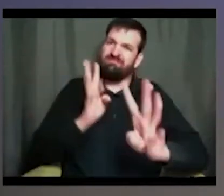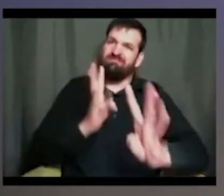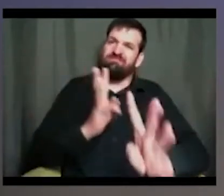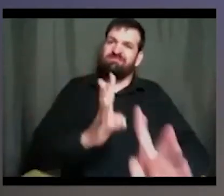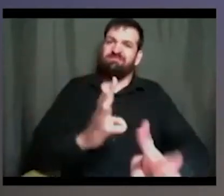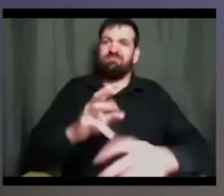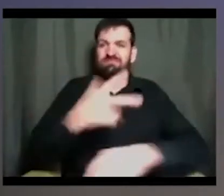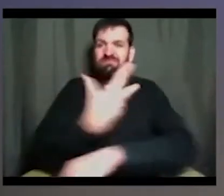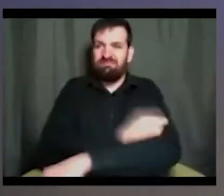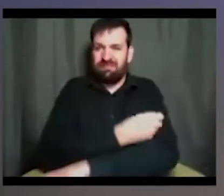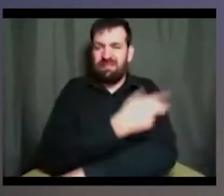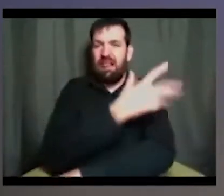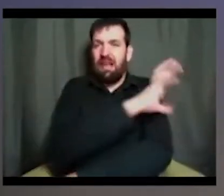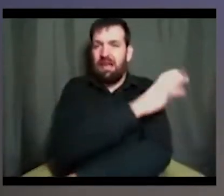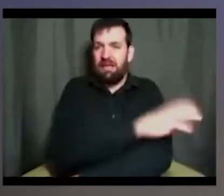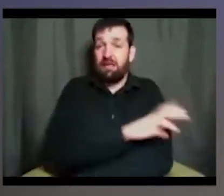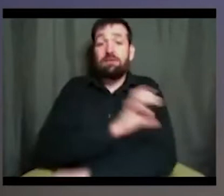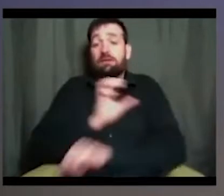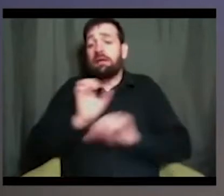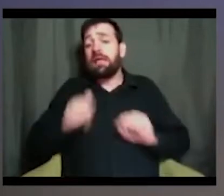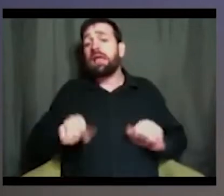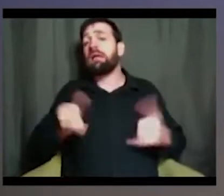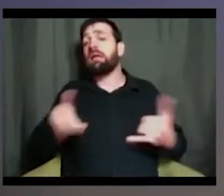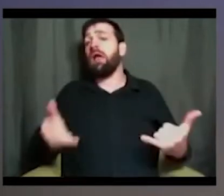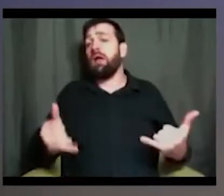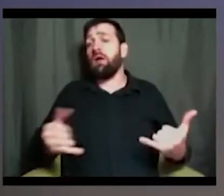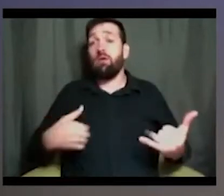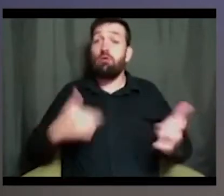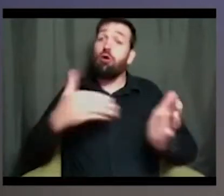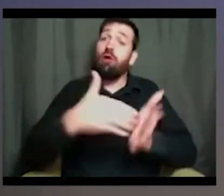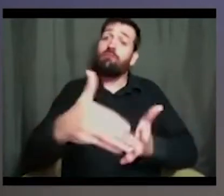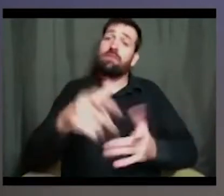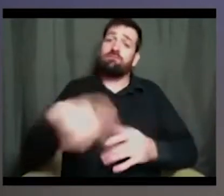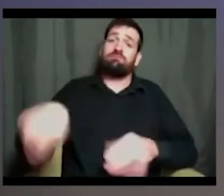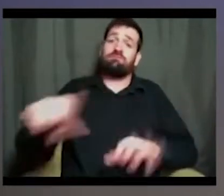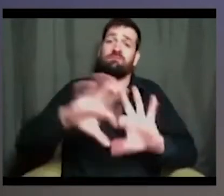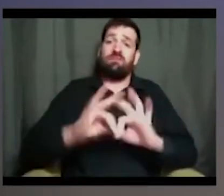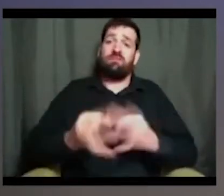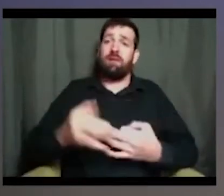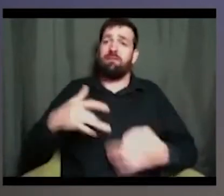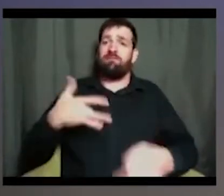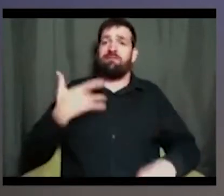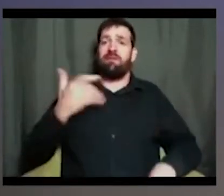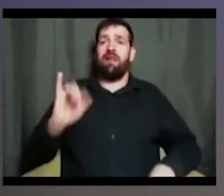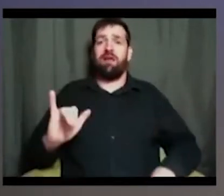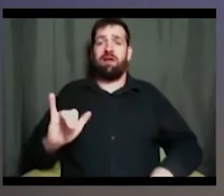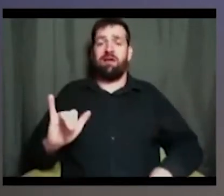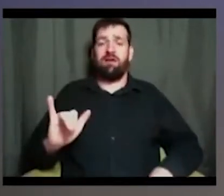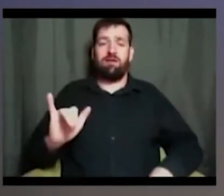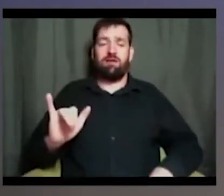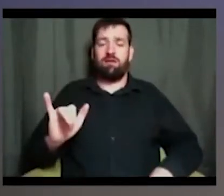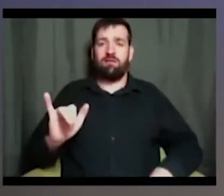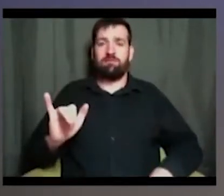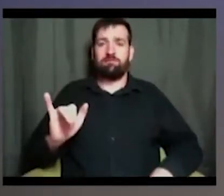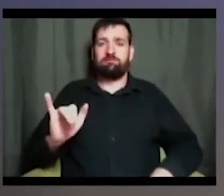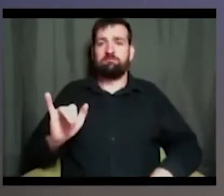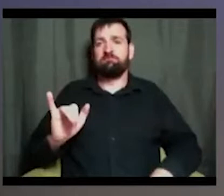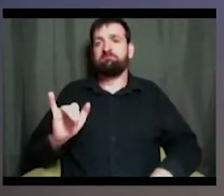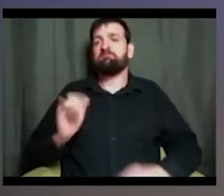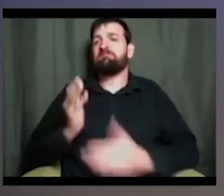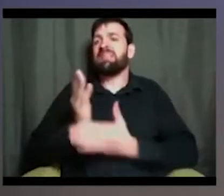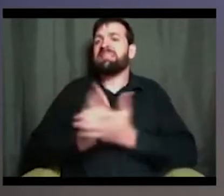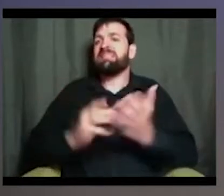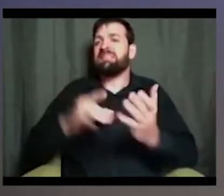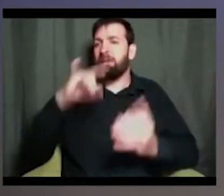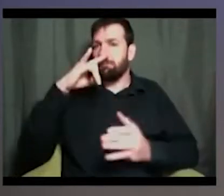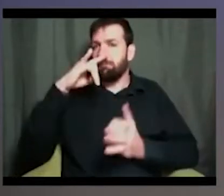this now. And I think sometimes, you know, a lot of these families have maybe felt like possibly some of their pediatricians have leaned on them